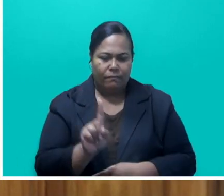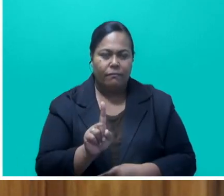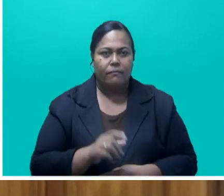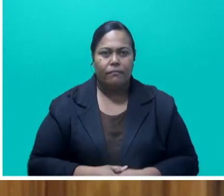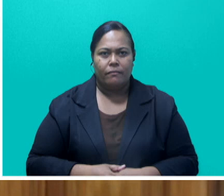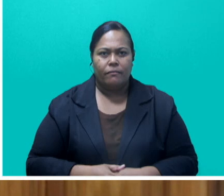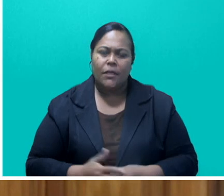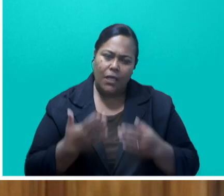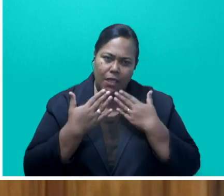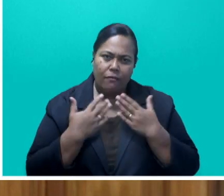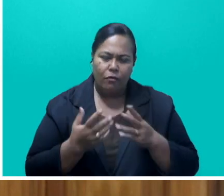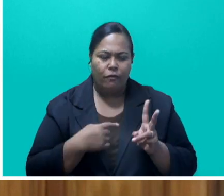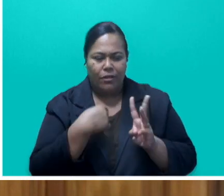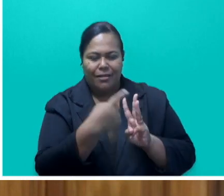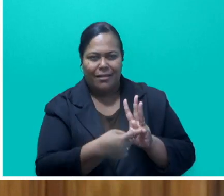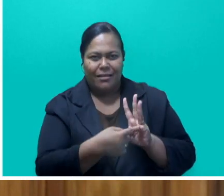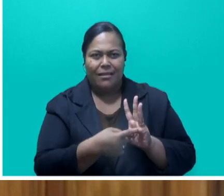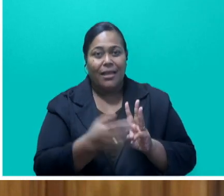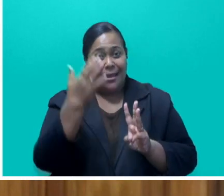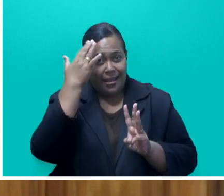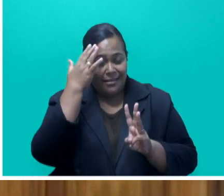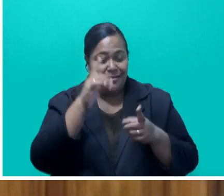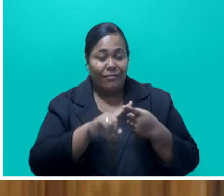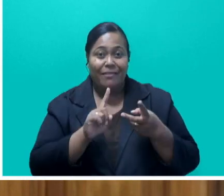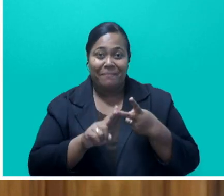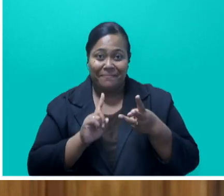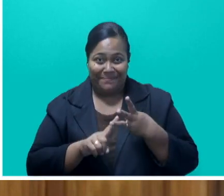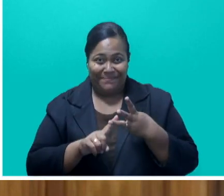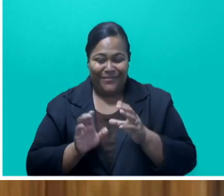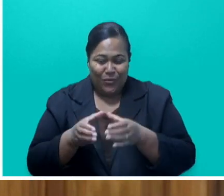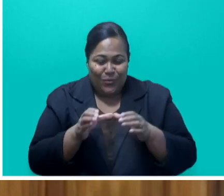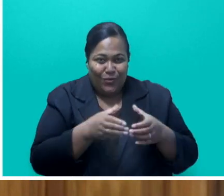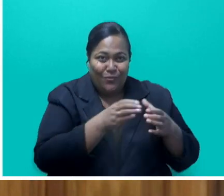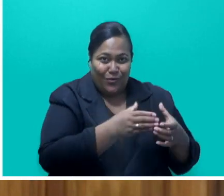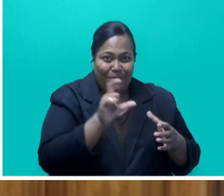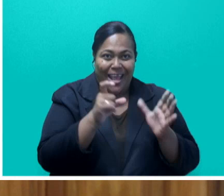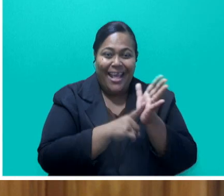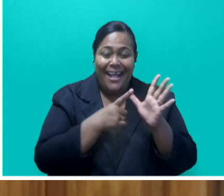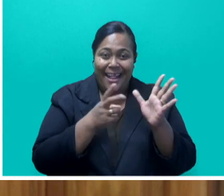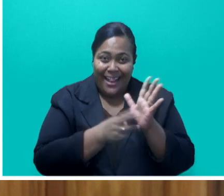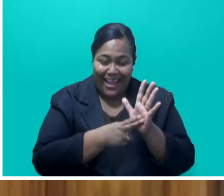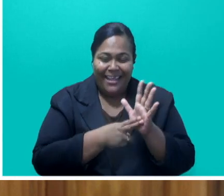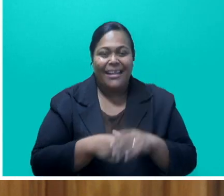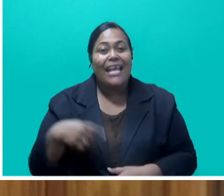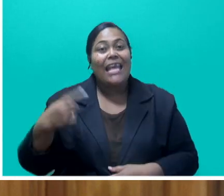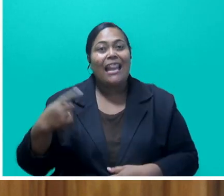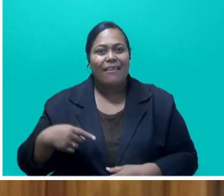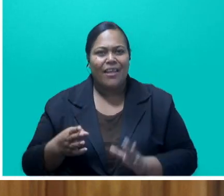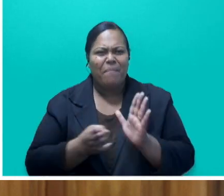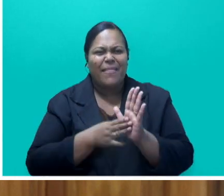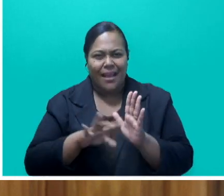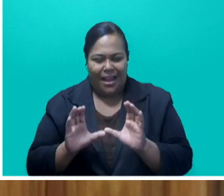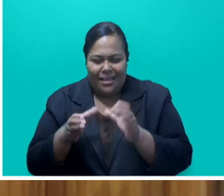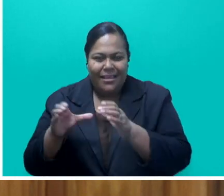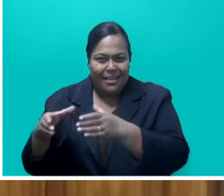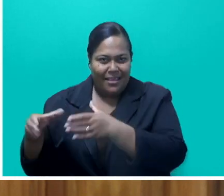of Noluwatu, Nebumata, and Batuanga, and the 11 Matangalis for having faith in me. I wish